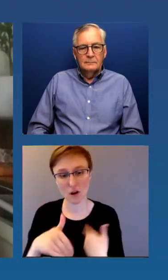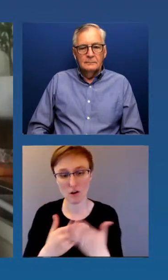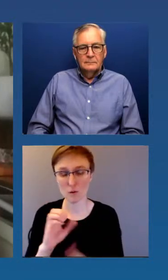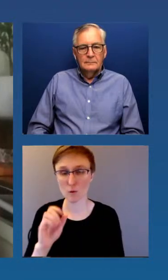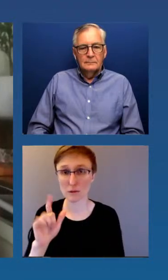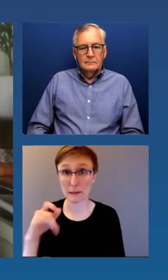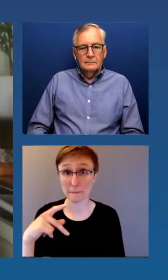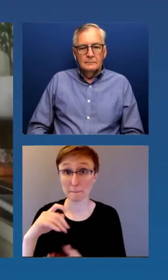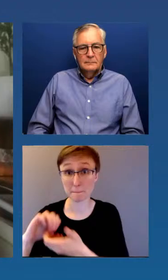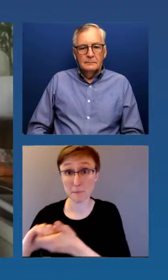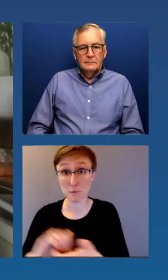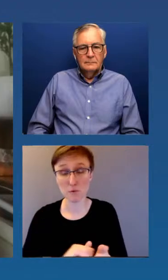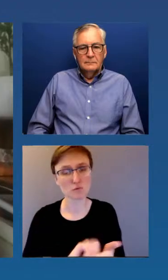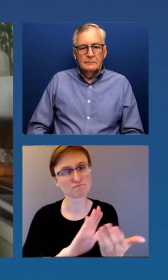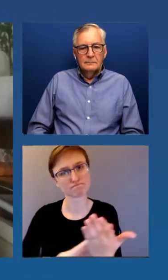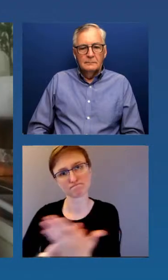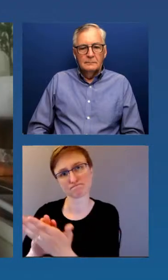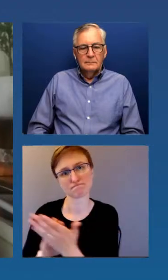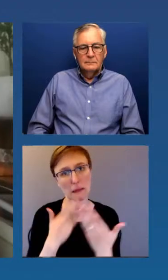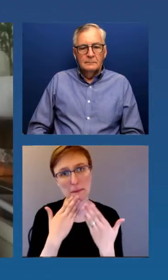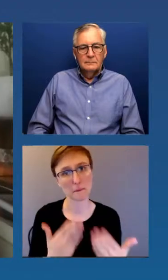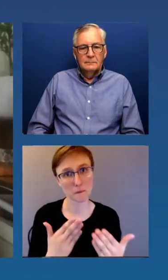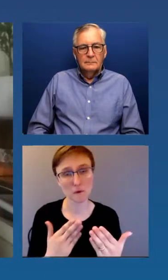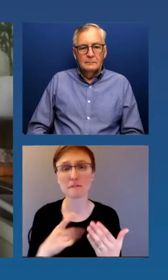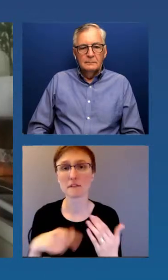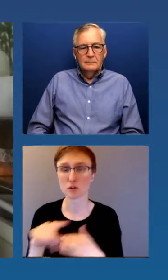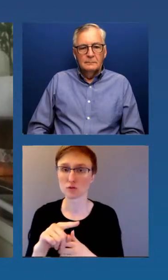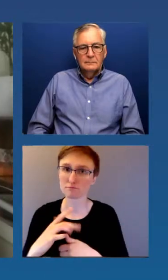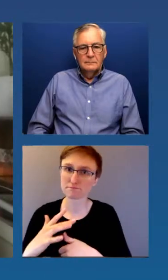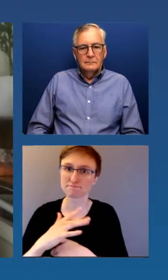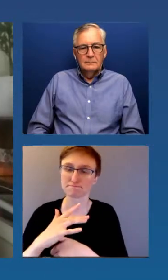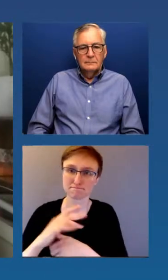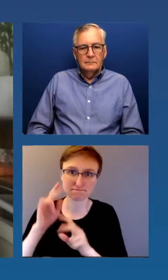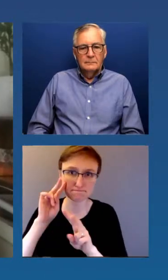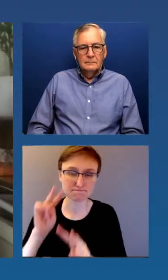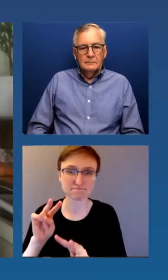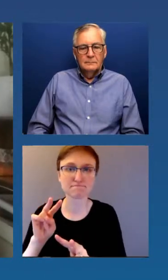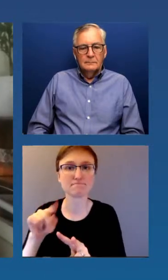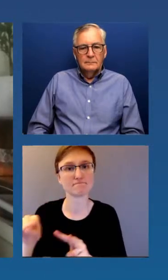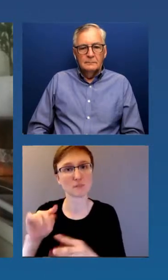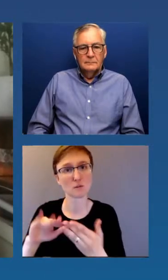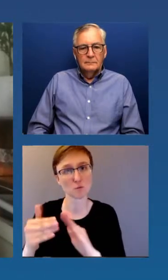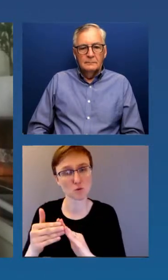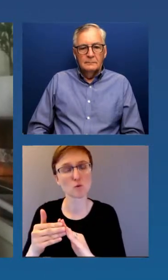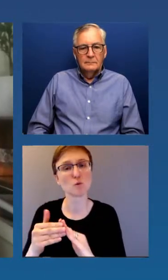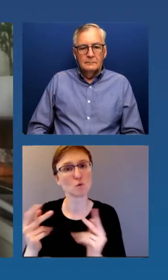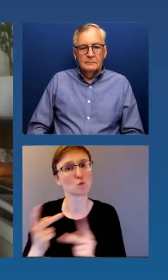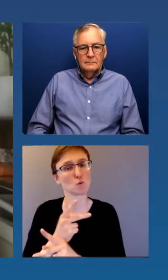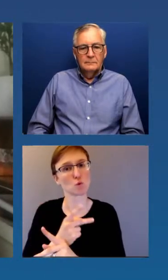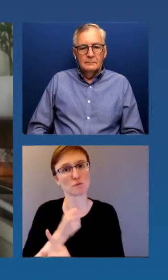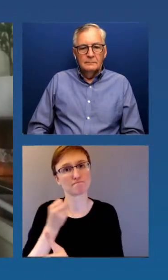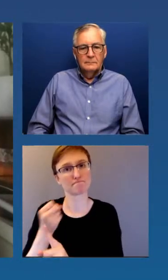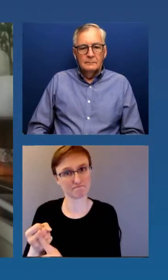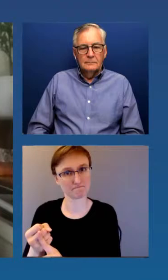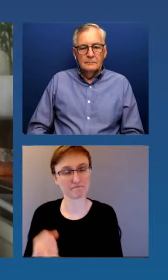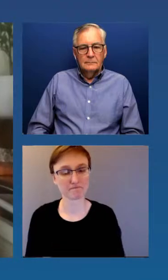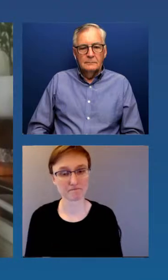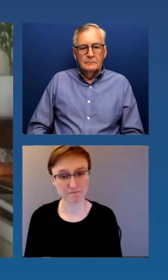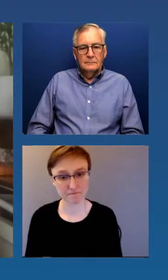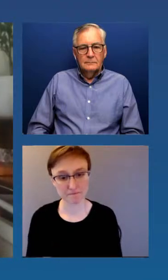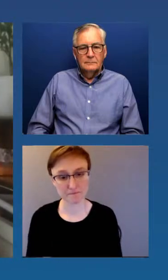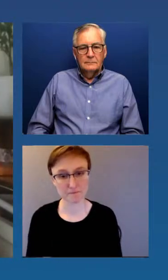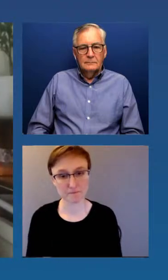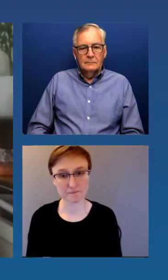to prioritize the communities most impacted by the COVID-19 pandemic. Just a few months